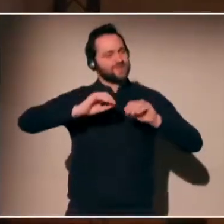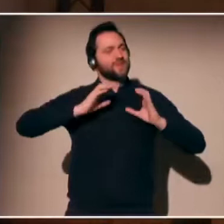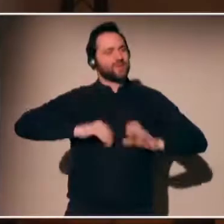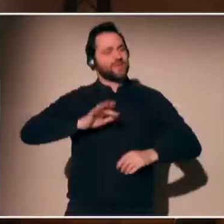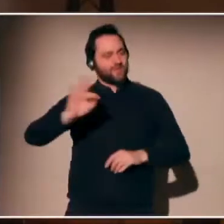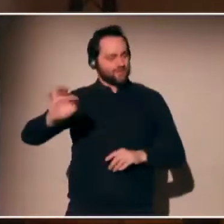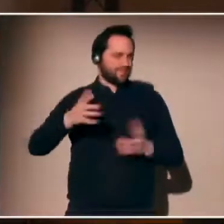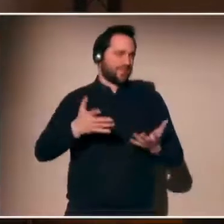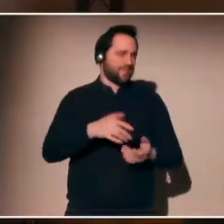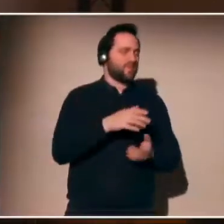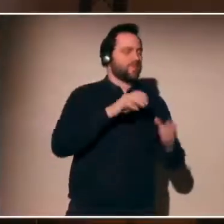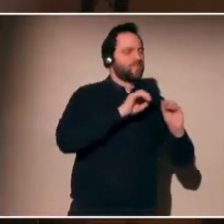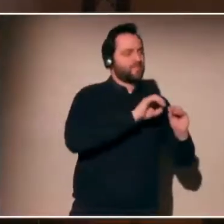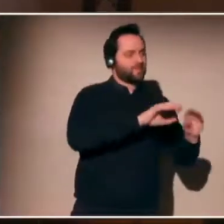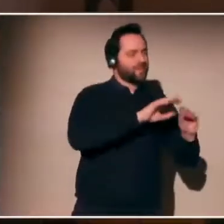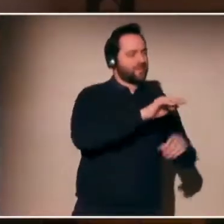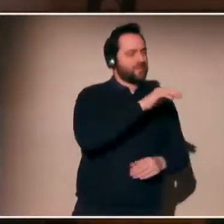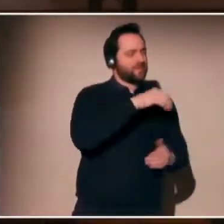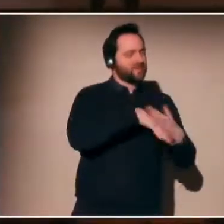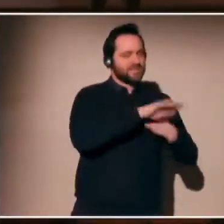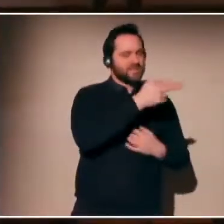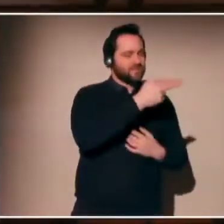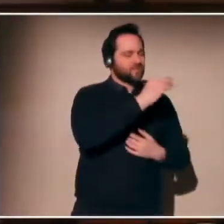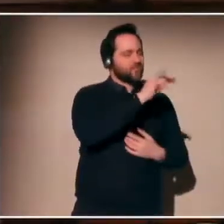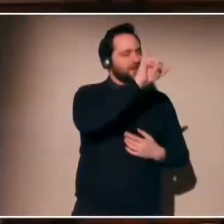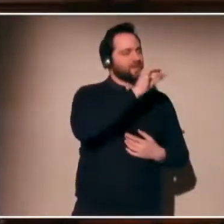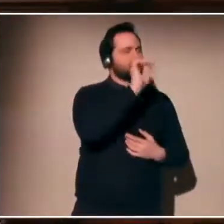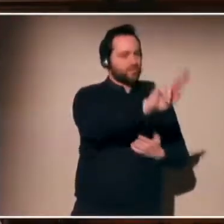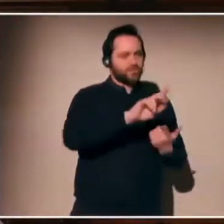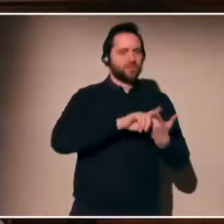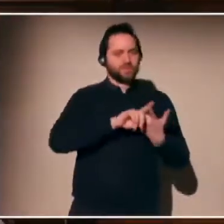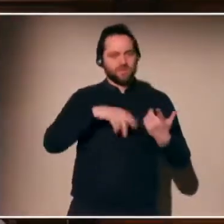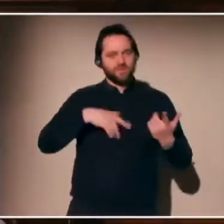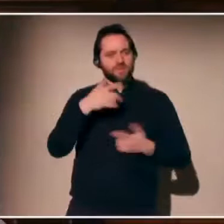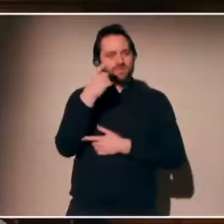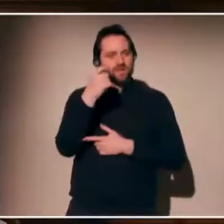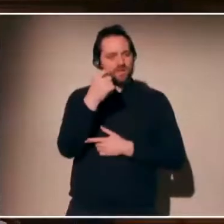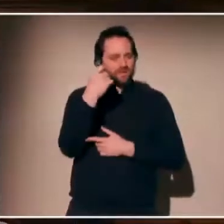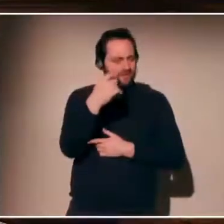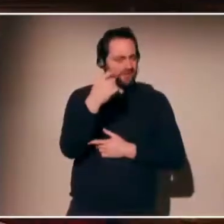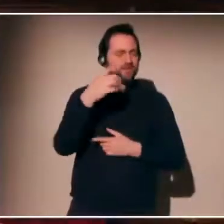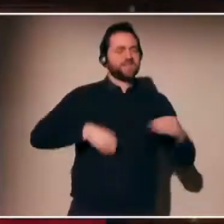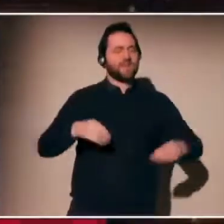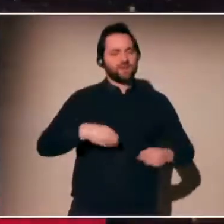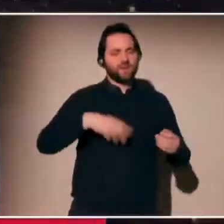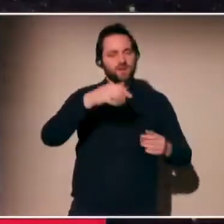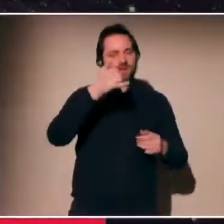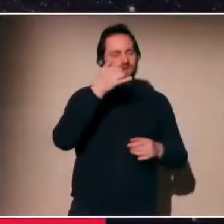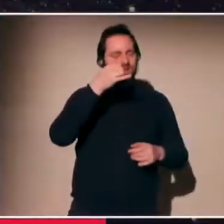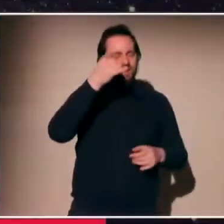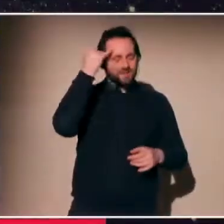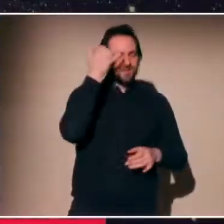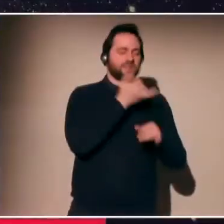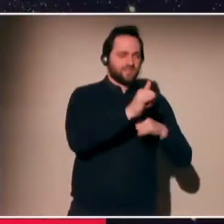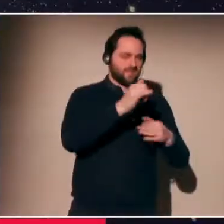is a professor at NYU. He is the head of the Facebook laboratory. I don't think we need to introduce